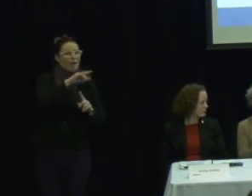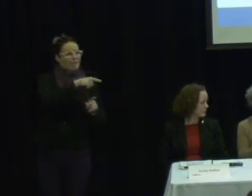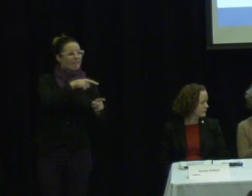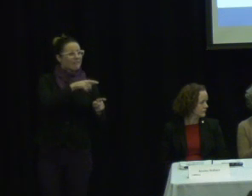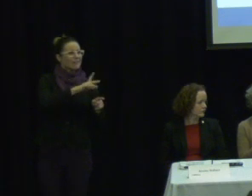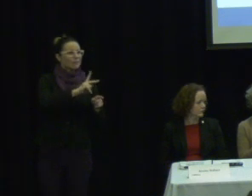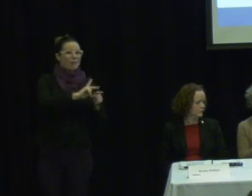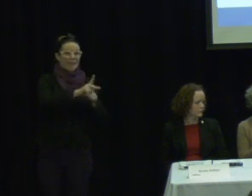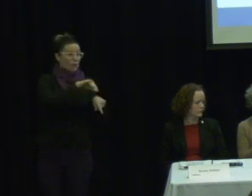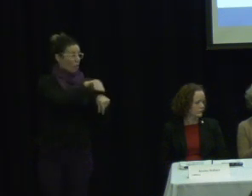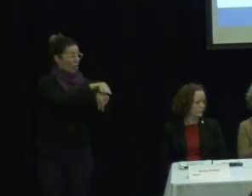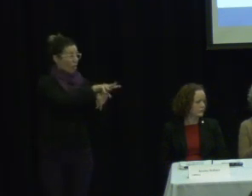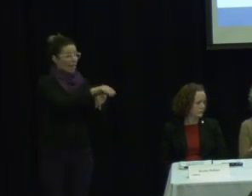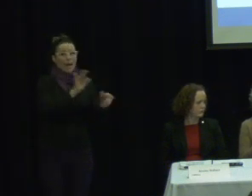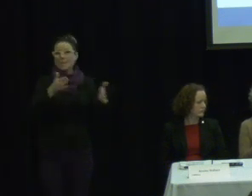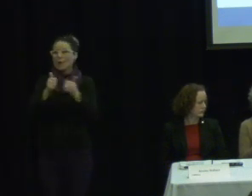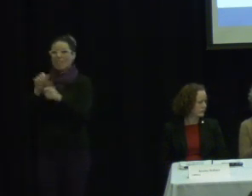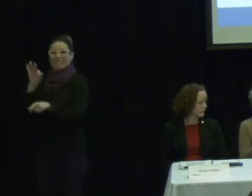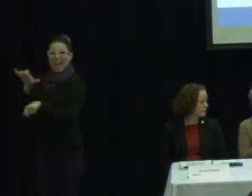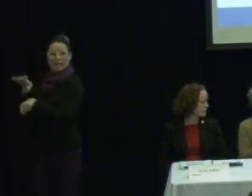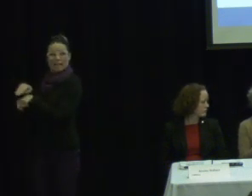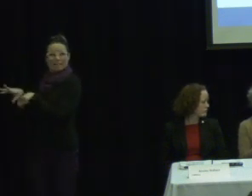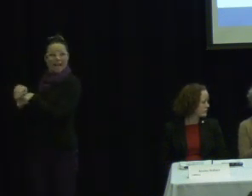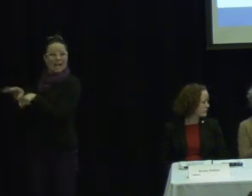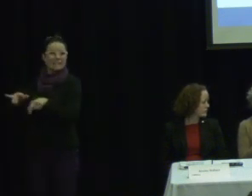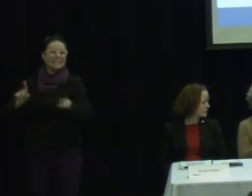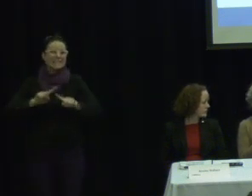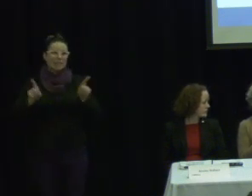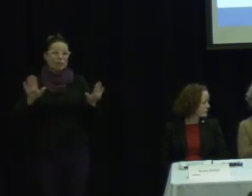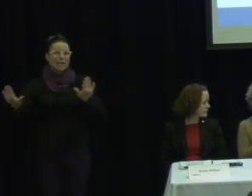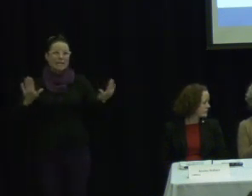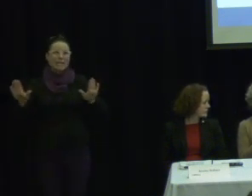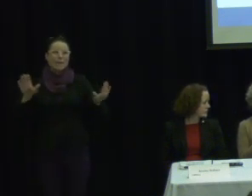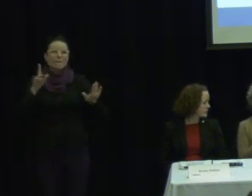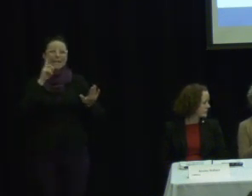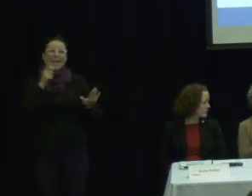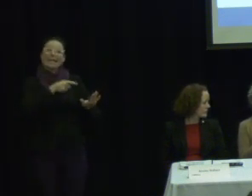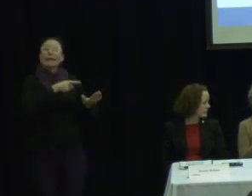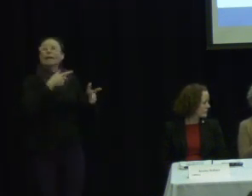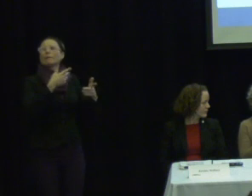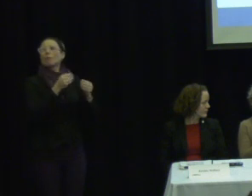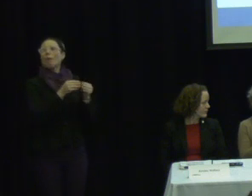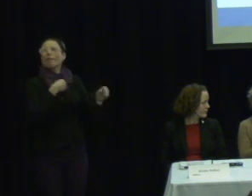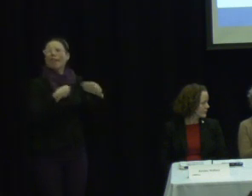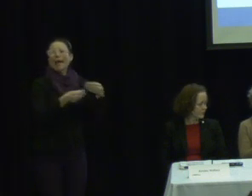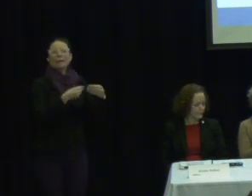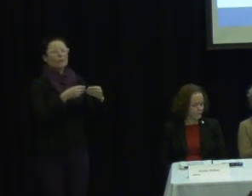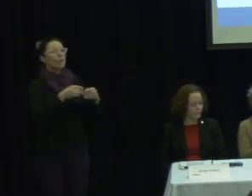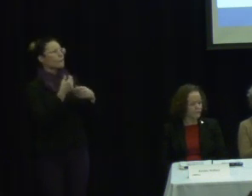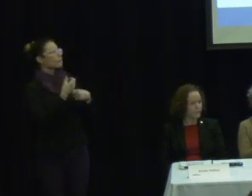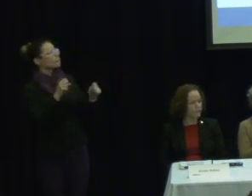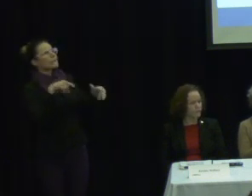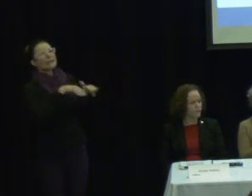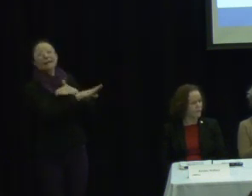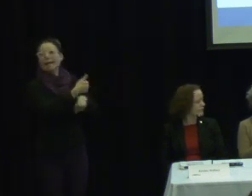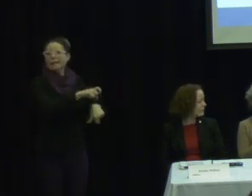can just be a culture shock for students and they're not always prepared for it. That might be slightly different from what you're talking about, but I